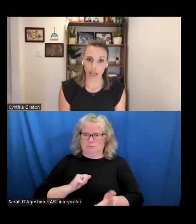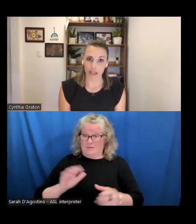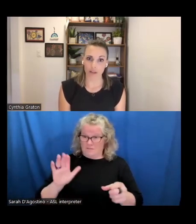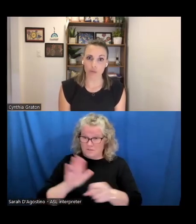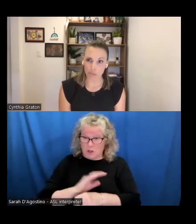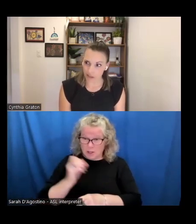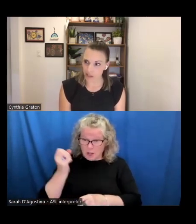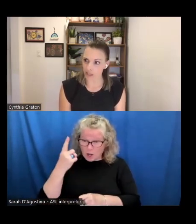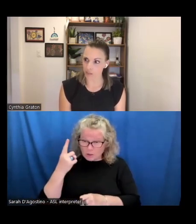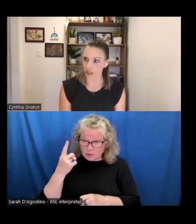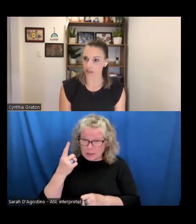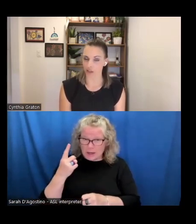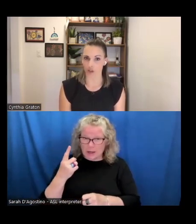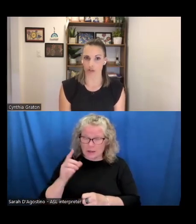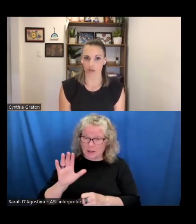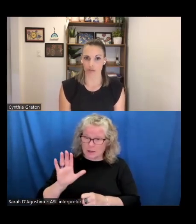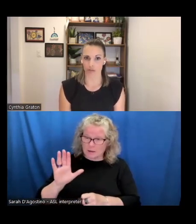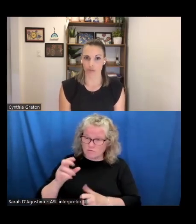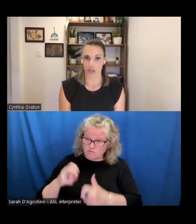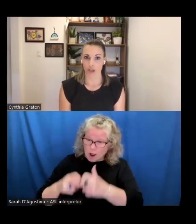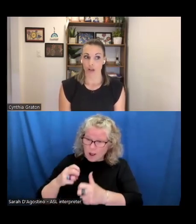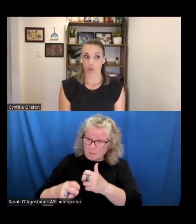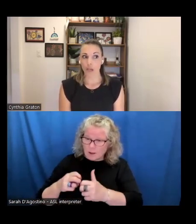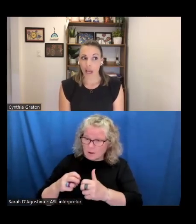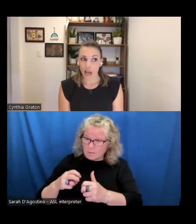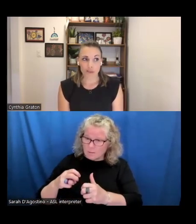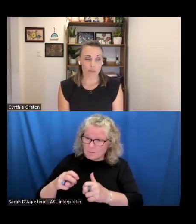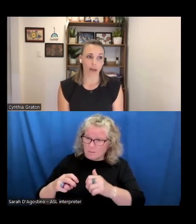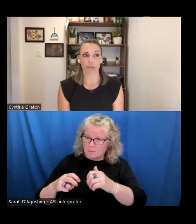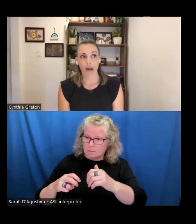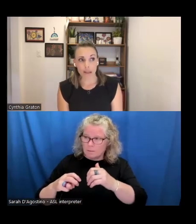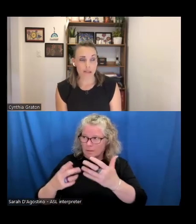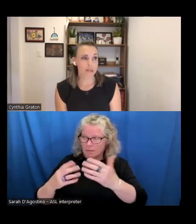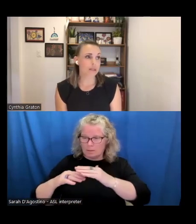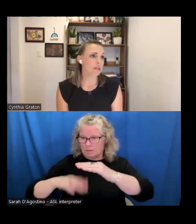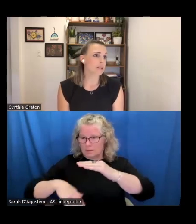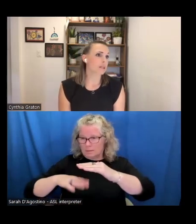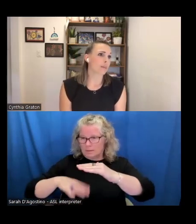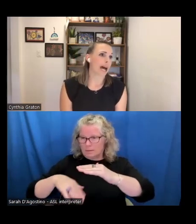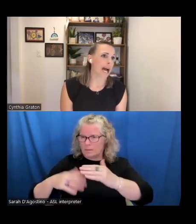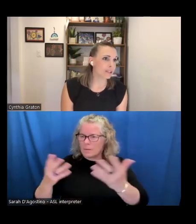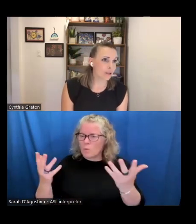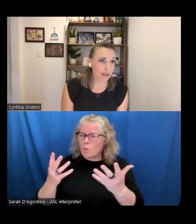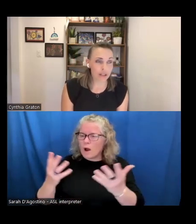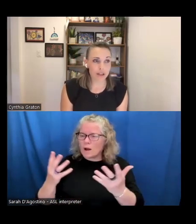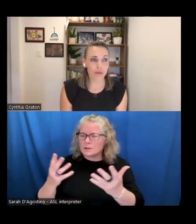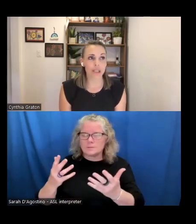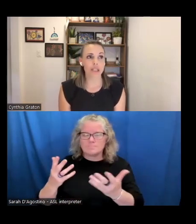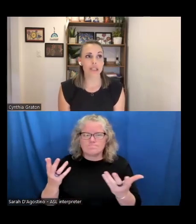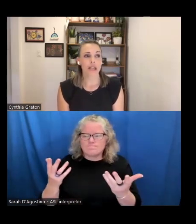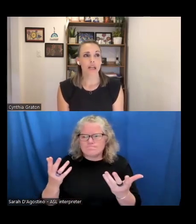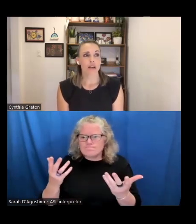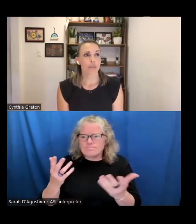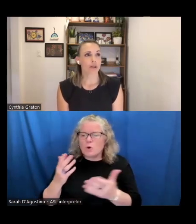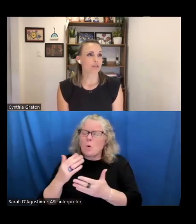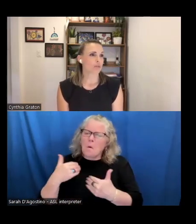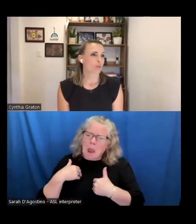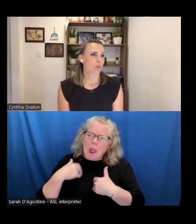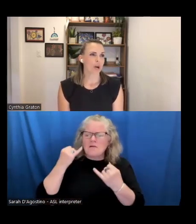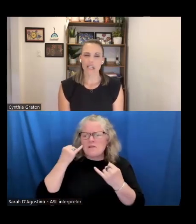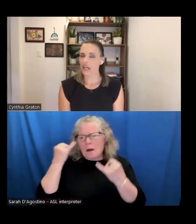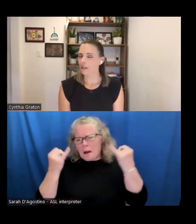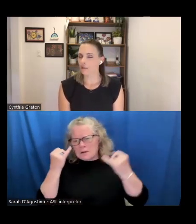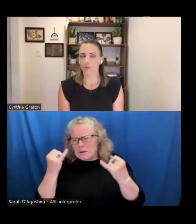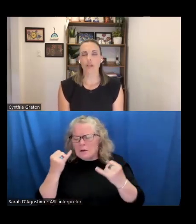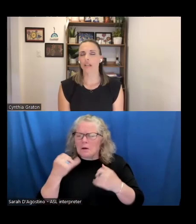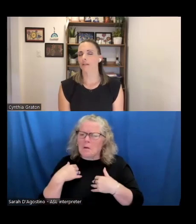Jake's way to meet the expectation. We have some hypotheses, some adult theories, but